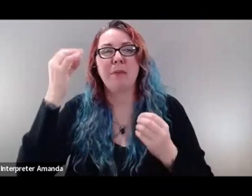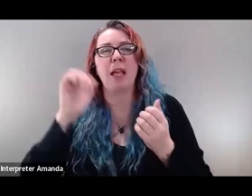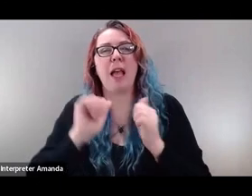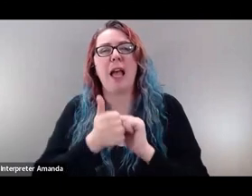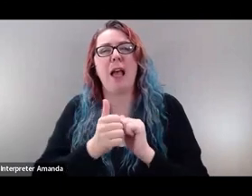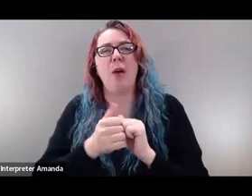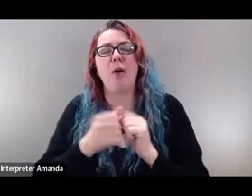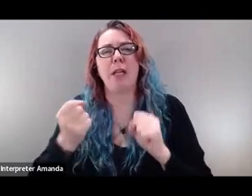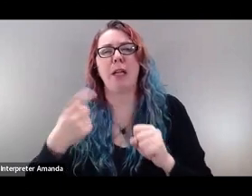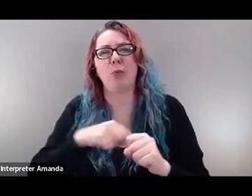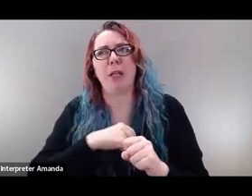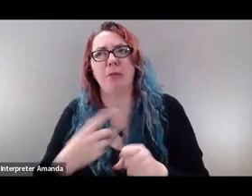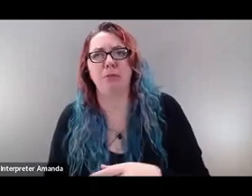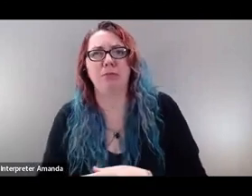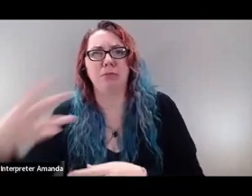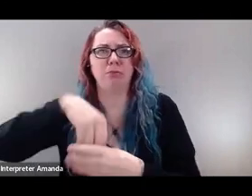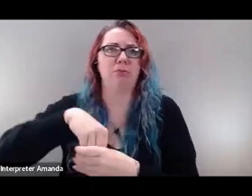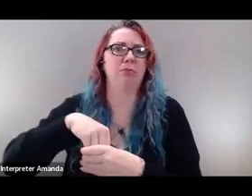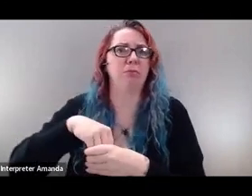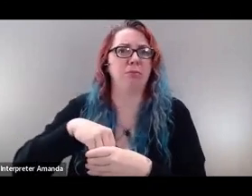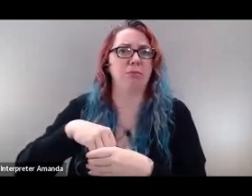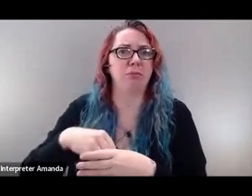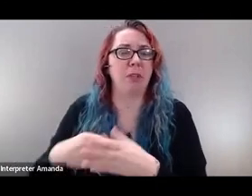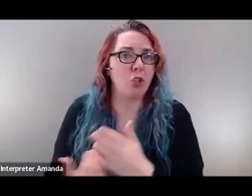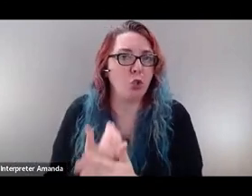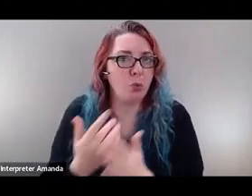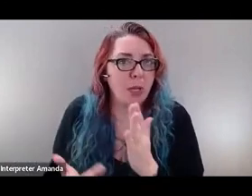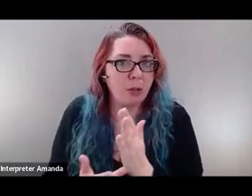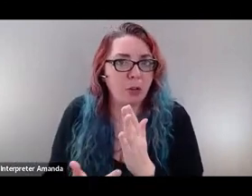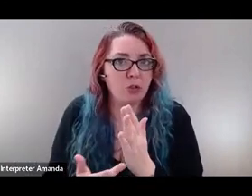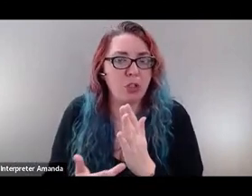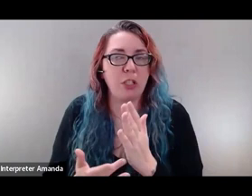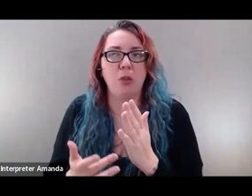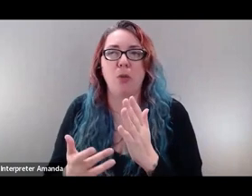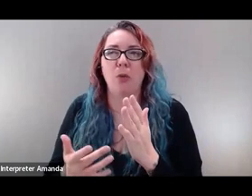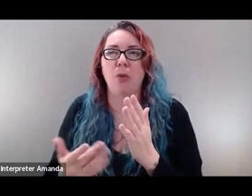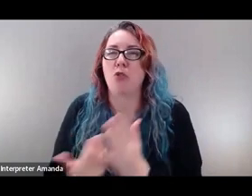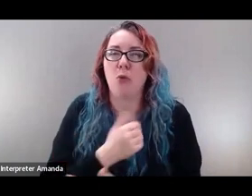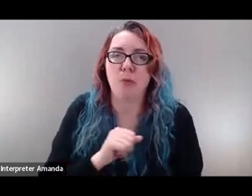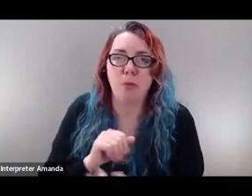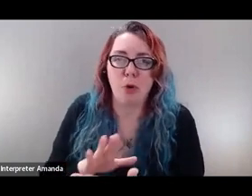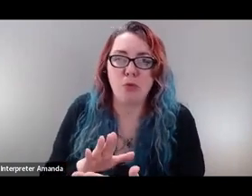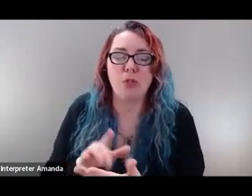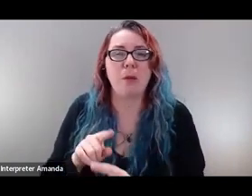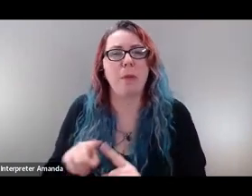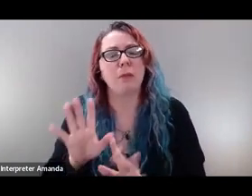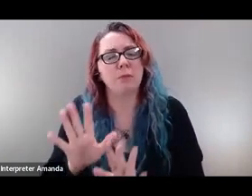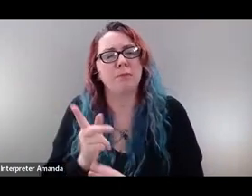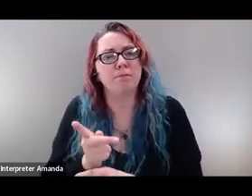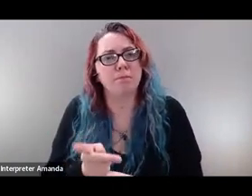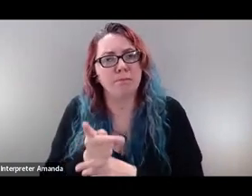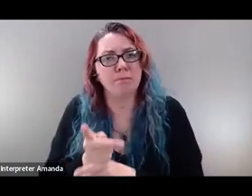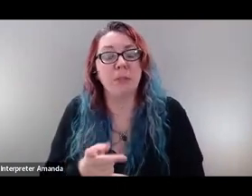it. There's so many times where we have done projects, or I have done projects, and it's great